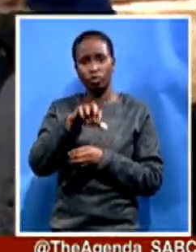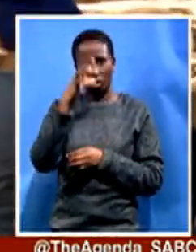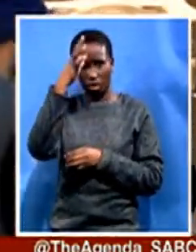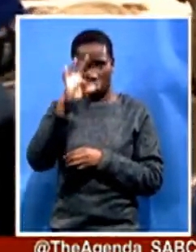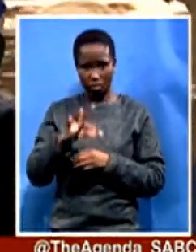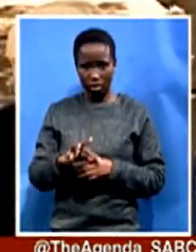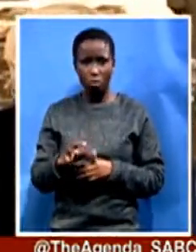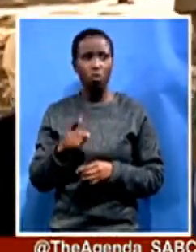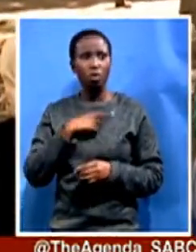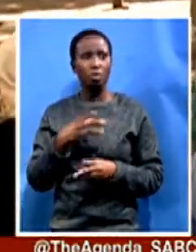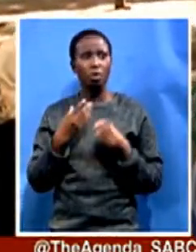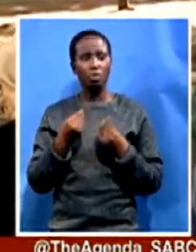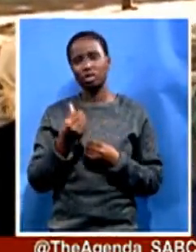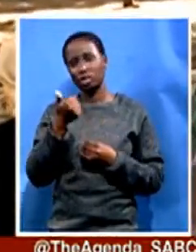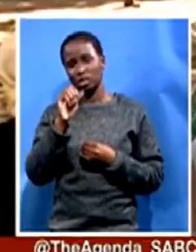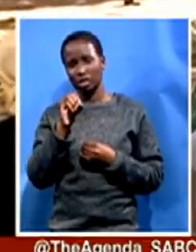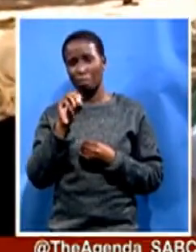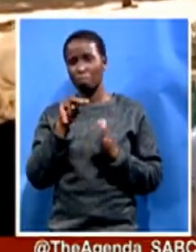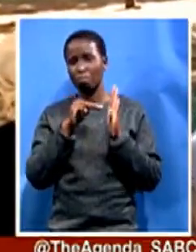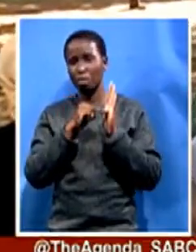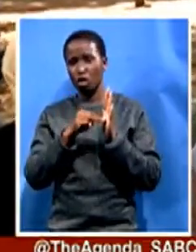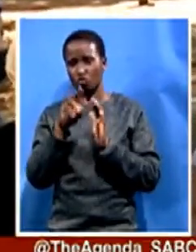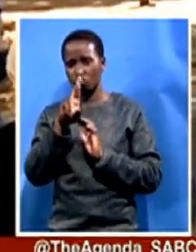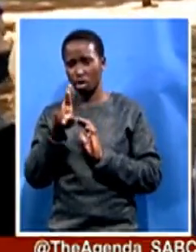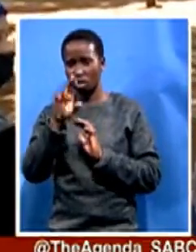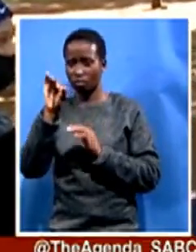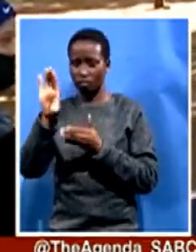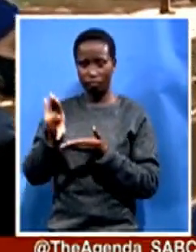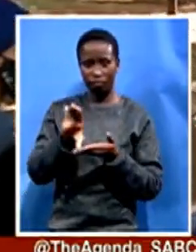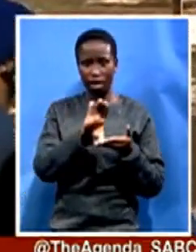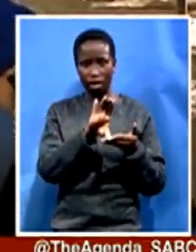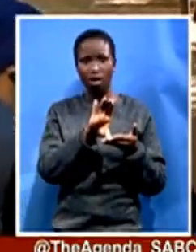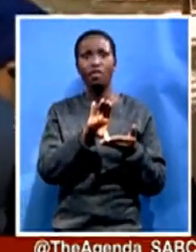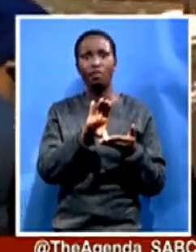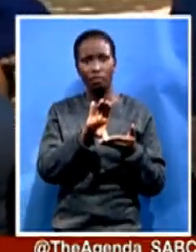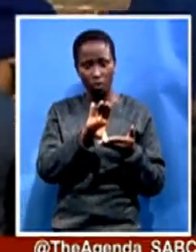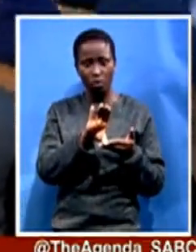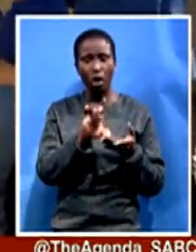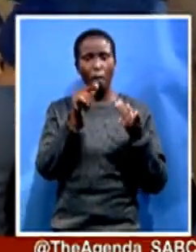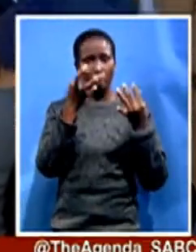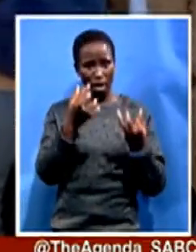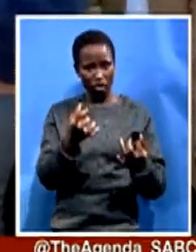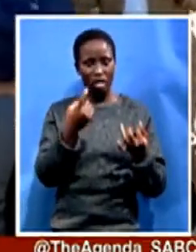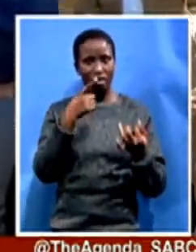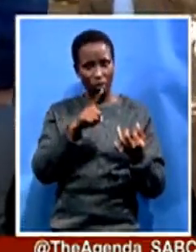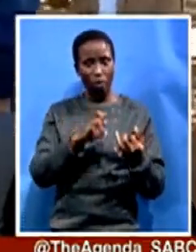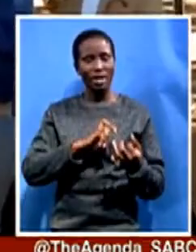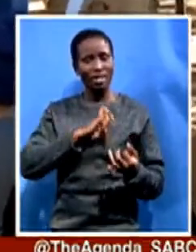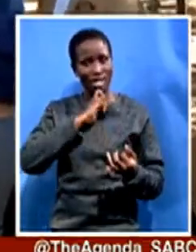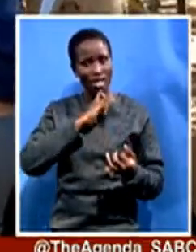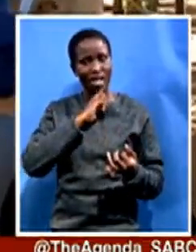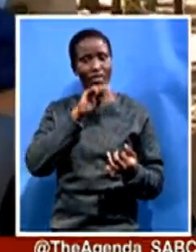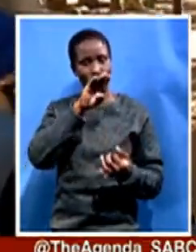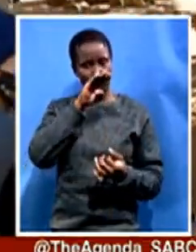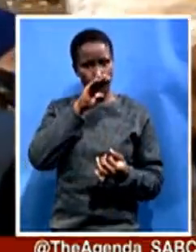is allocated as a budget to the King of AmaZulu on a yearly basis. So the issue of